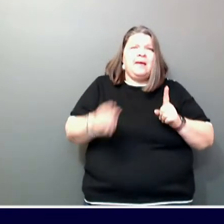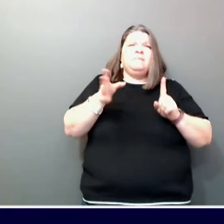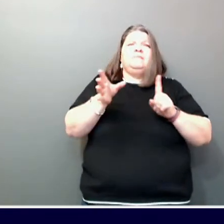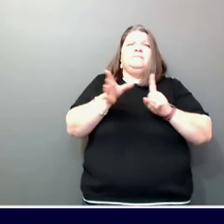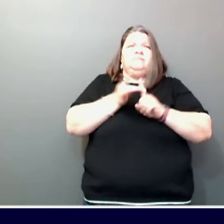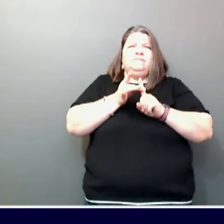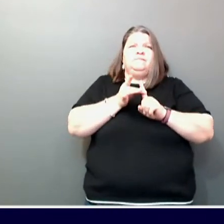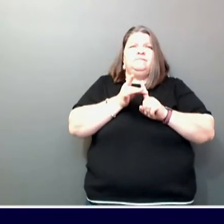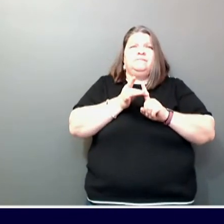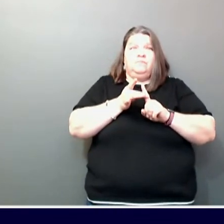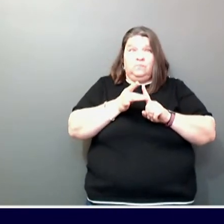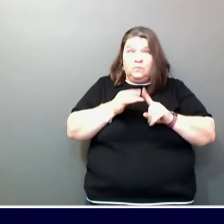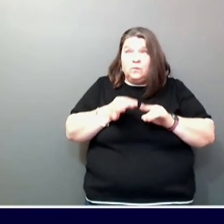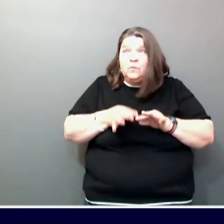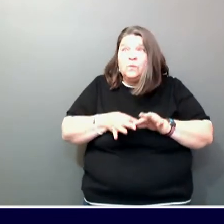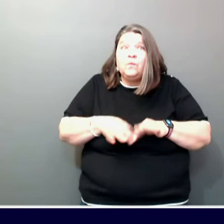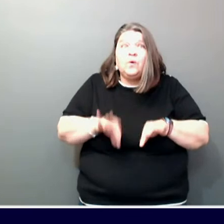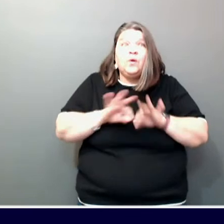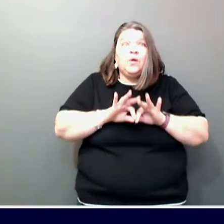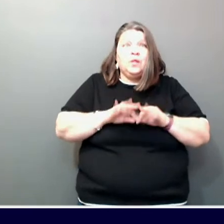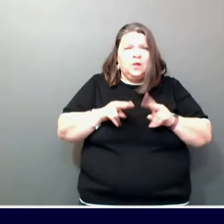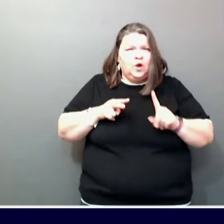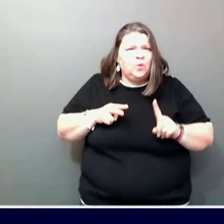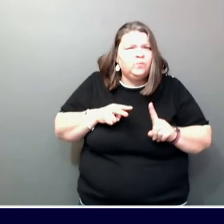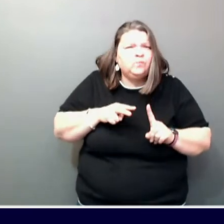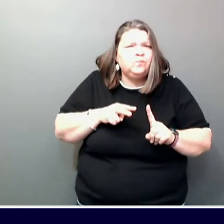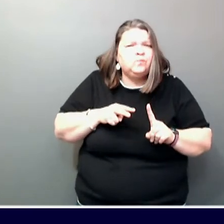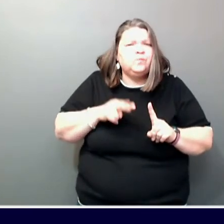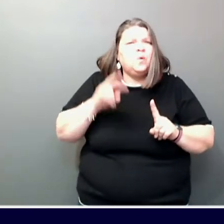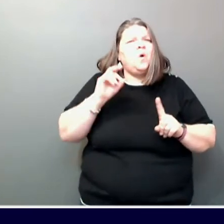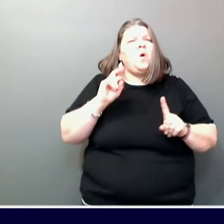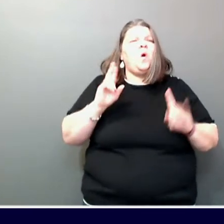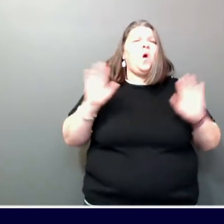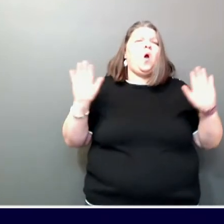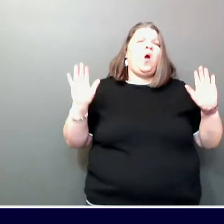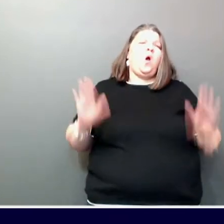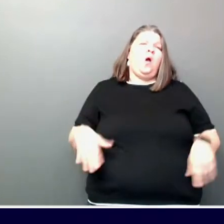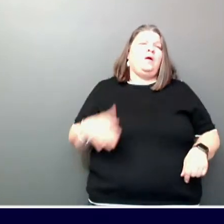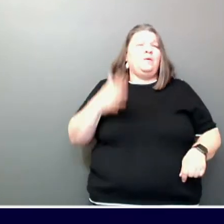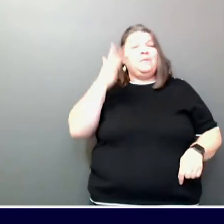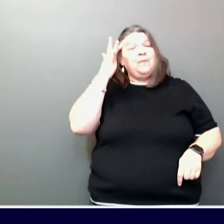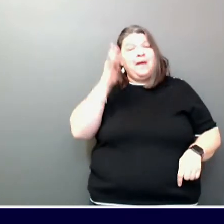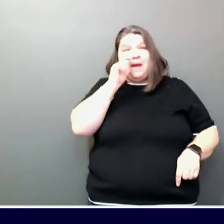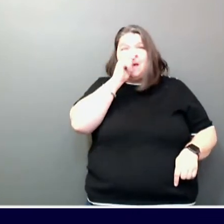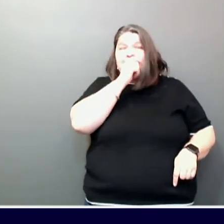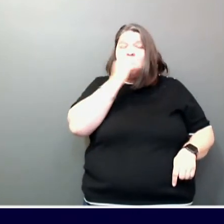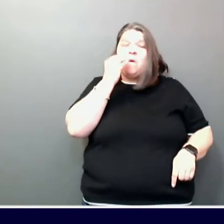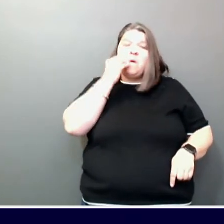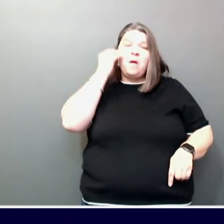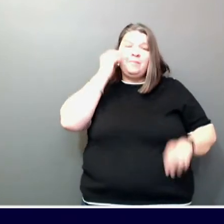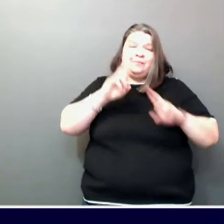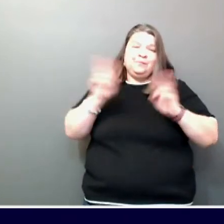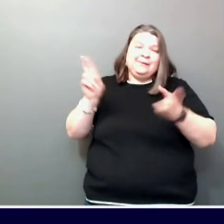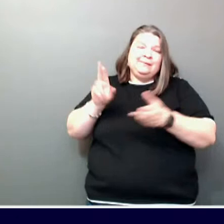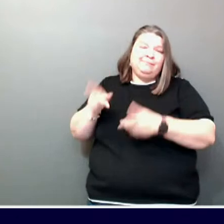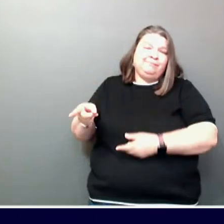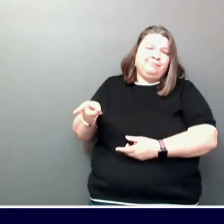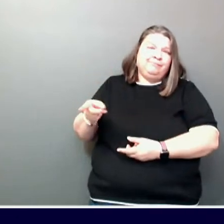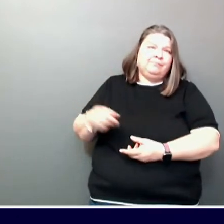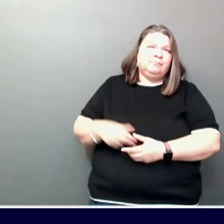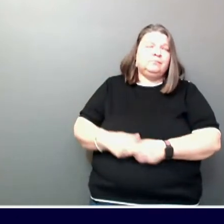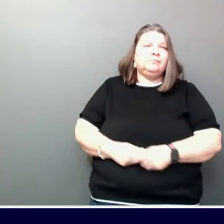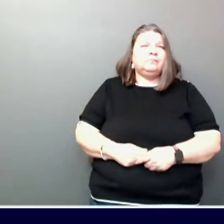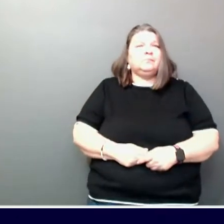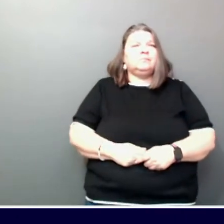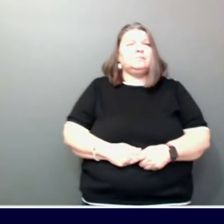of home tests and things like that? Yep. You pretty much. Yes, Eric. That's the bottom line. Yeah. I mean,